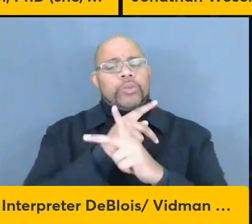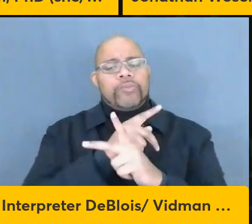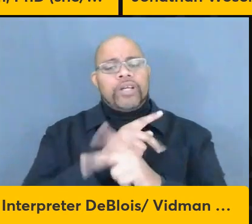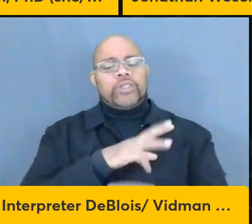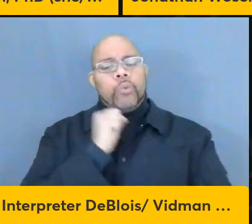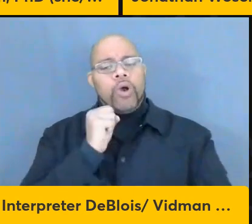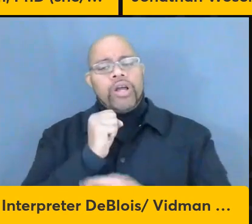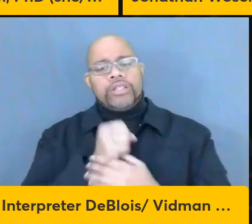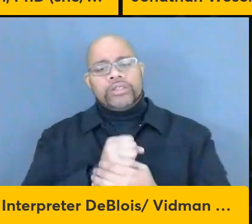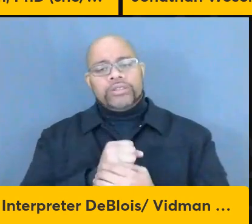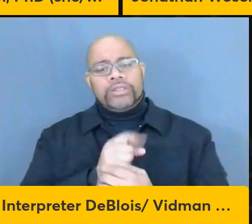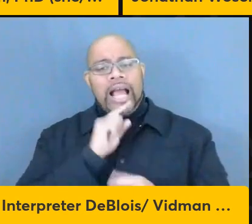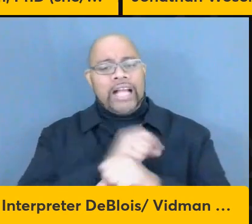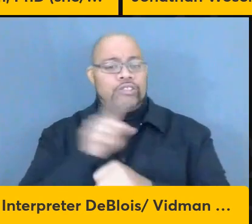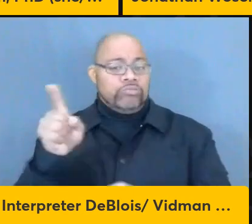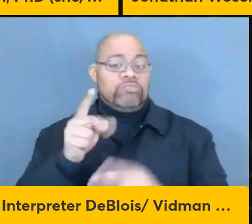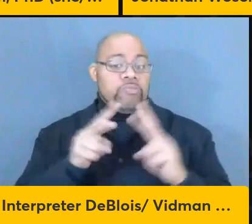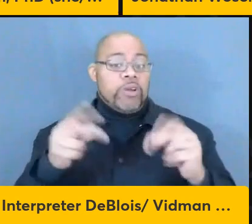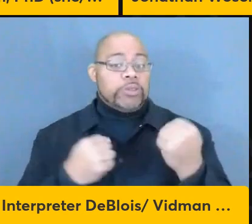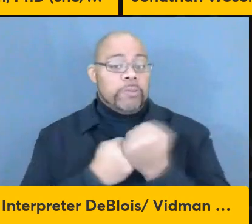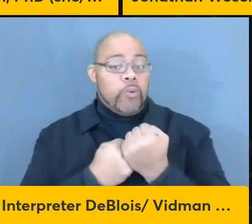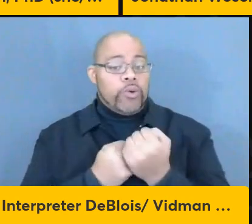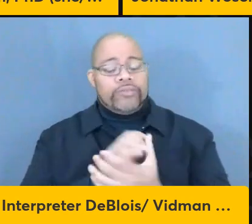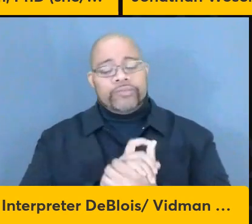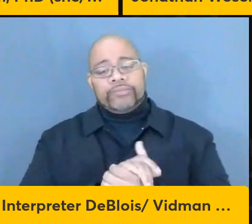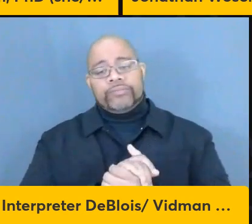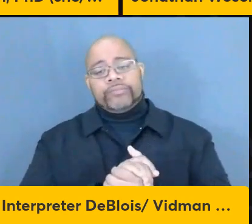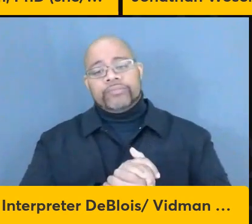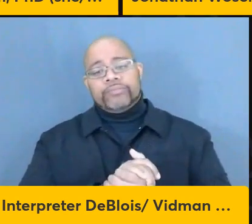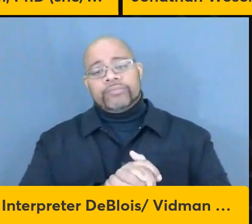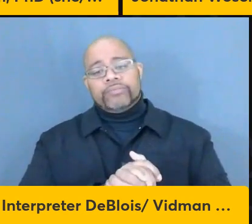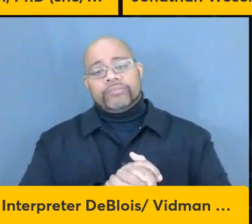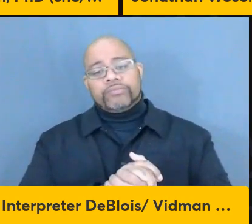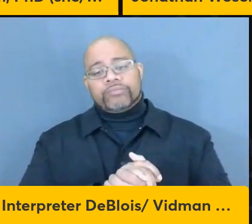was she was very supportive.